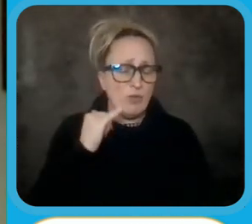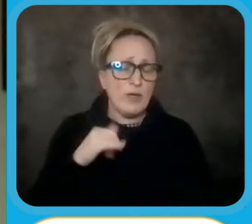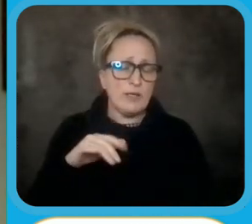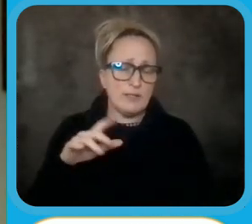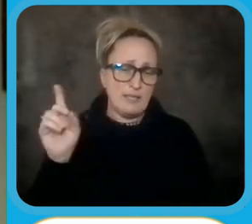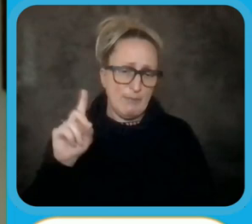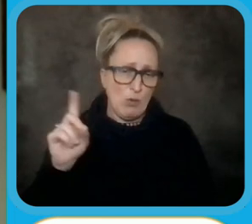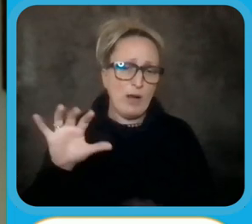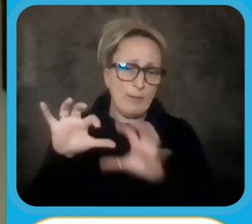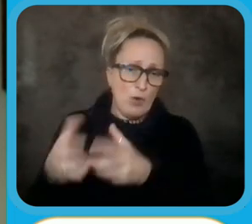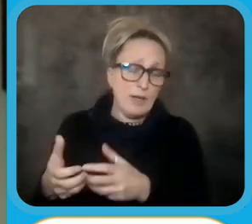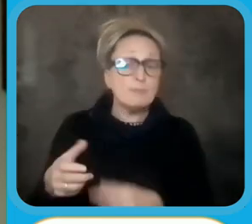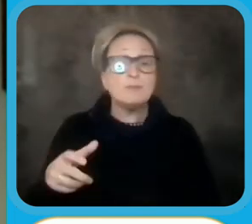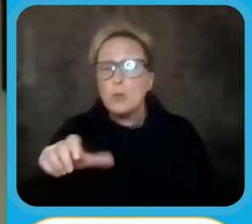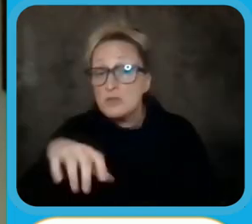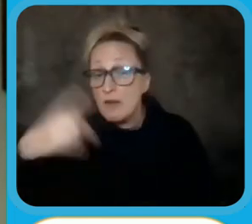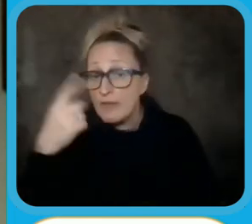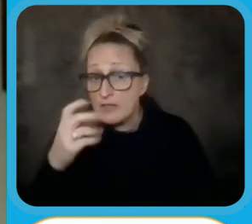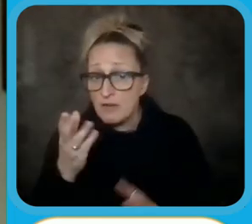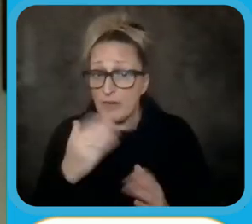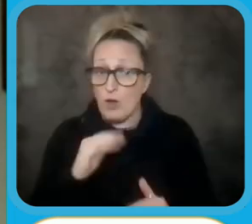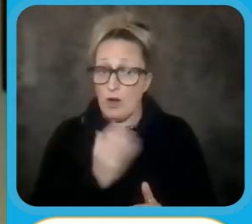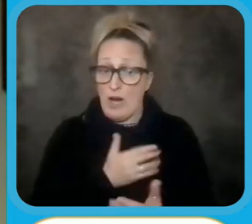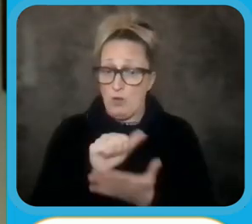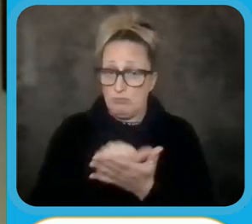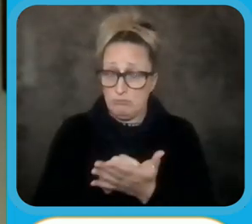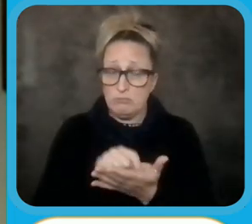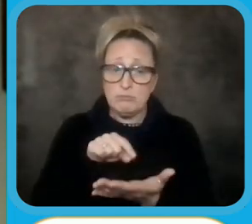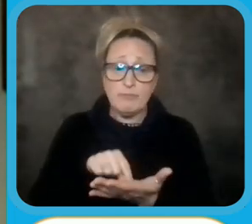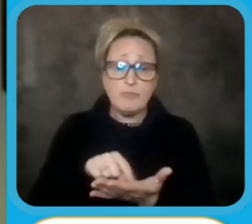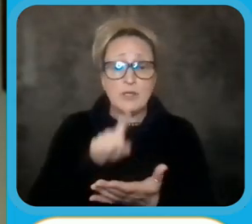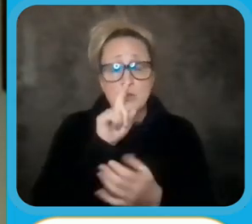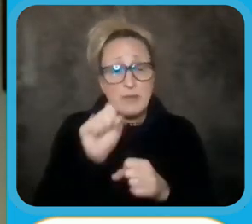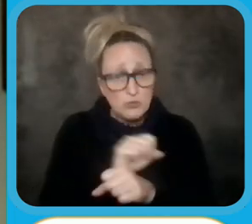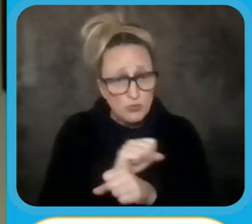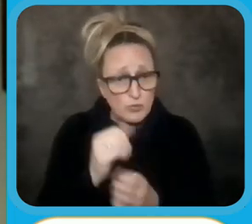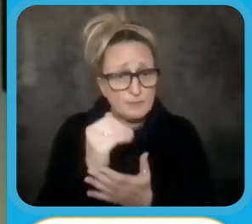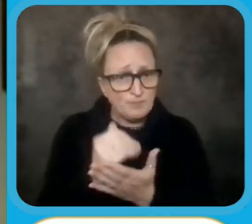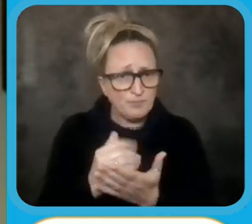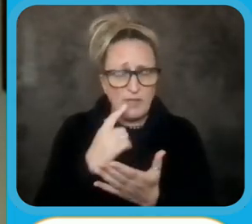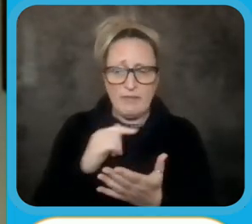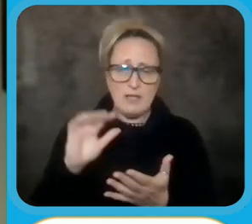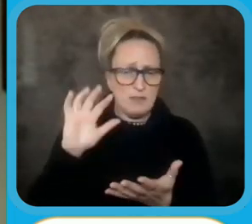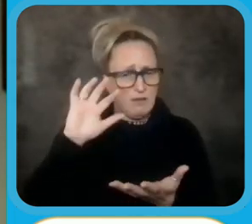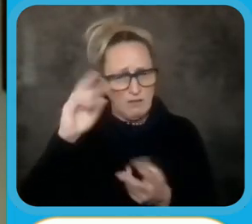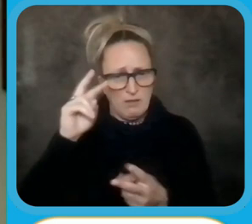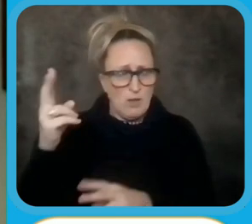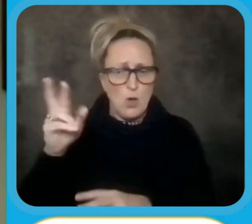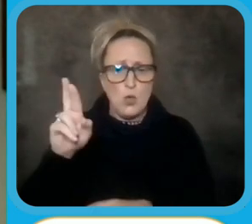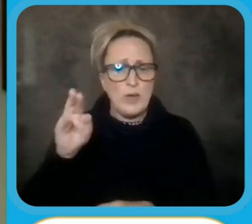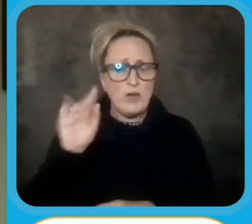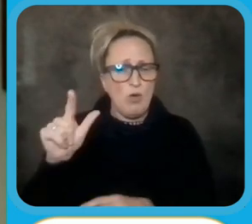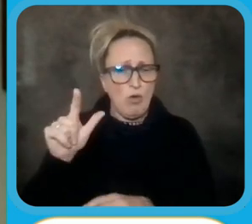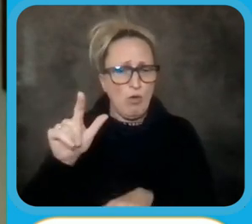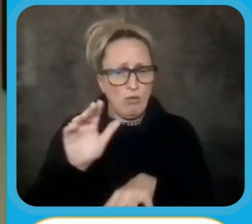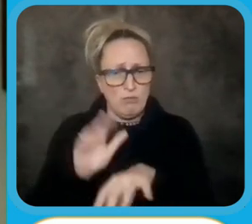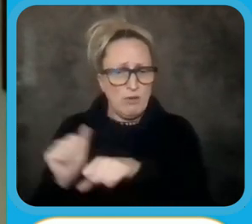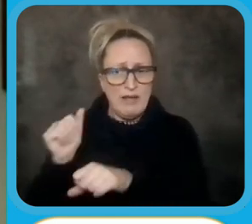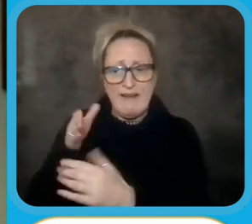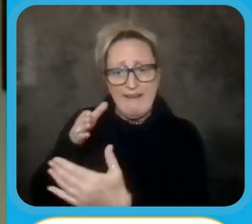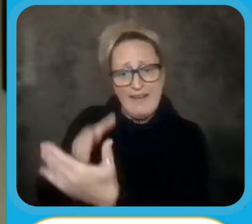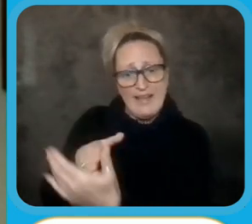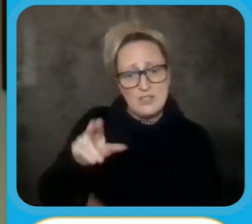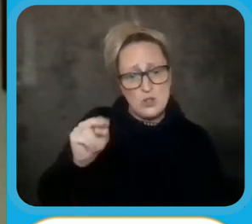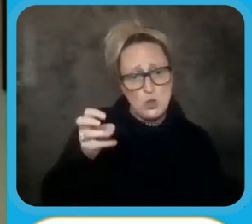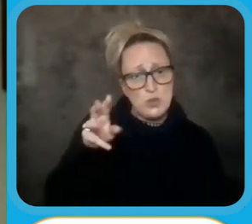We have something else on our agenda, and that's to make sure that this misguided recall effort against Governor